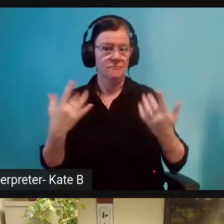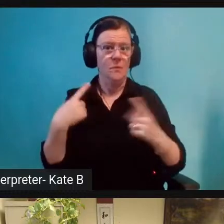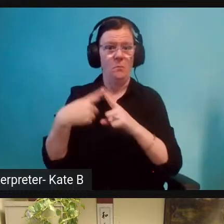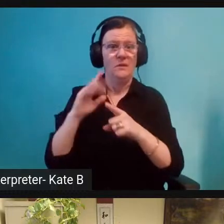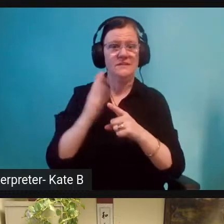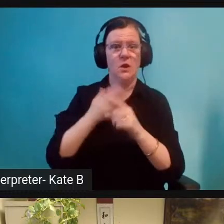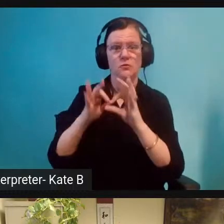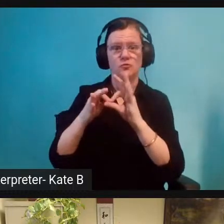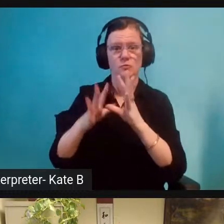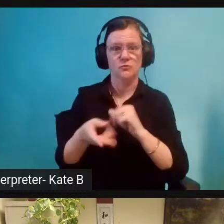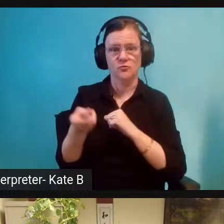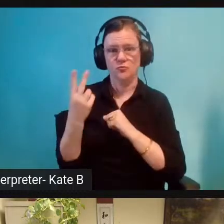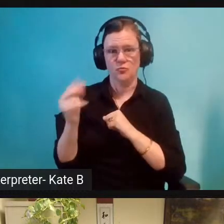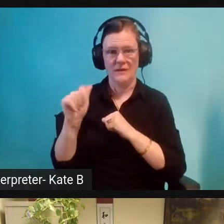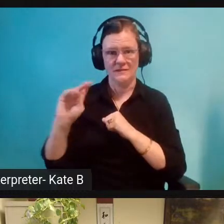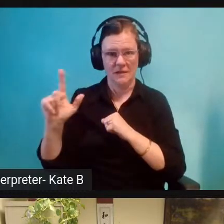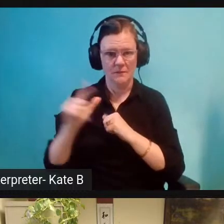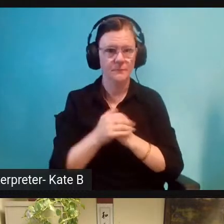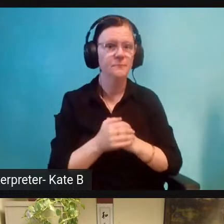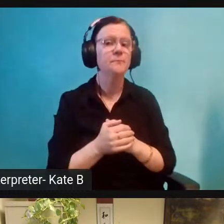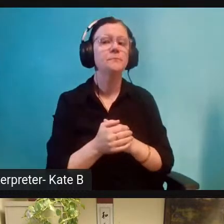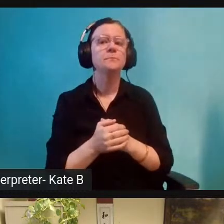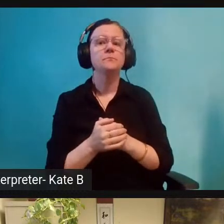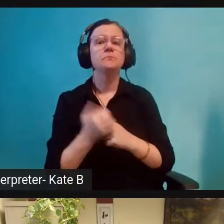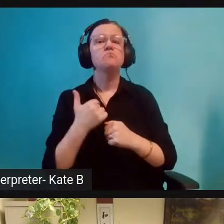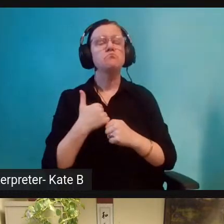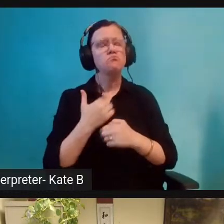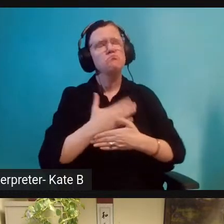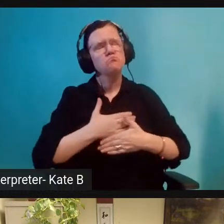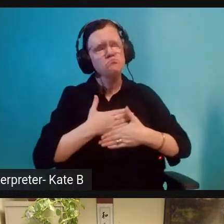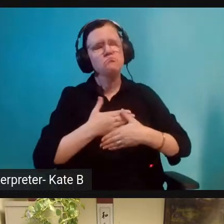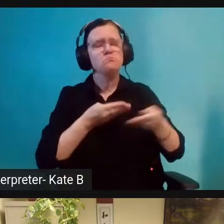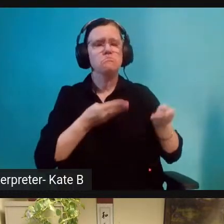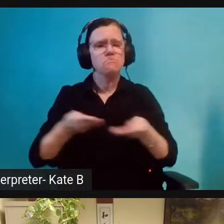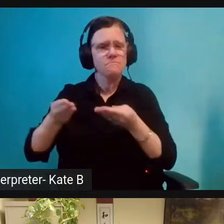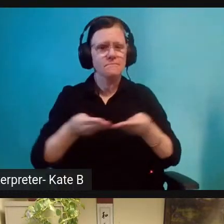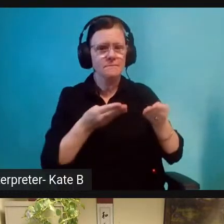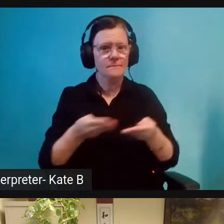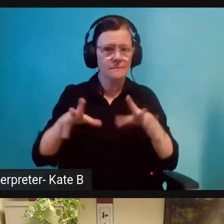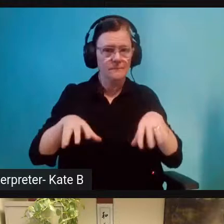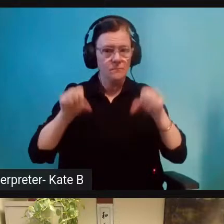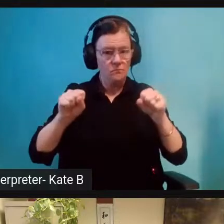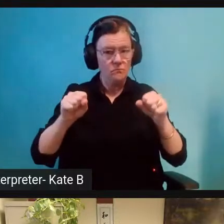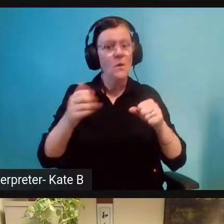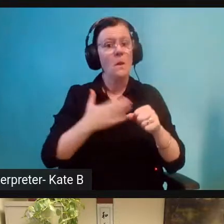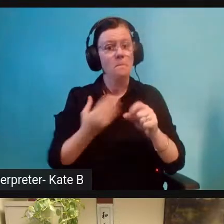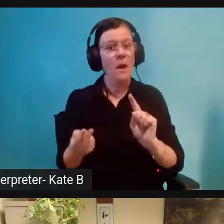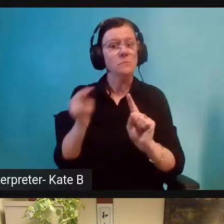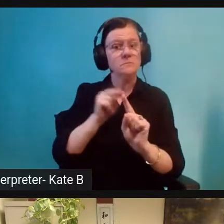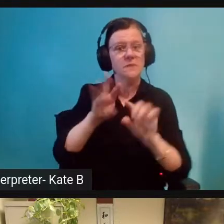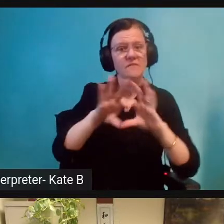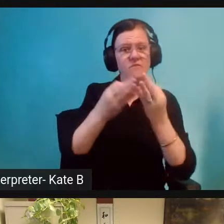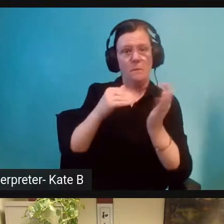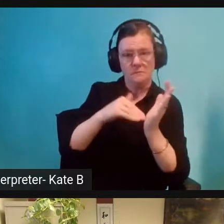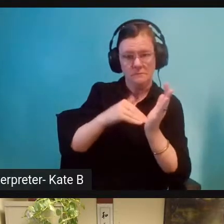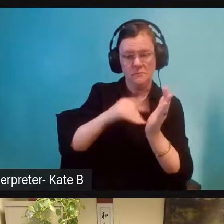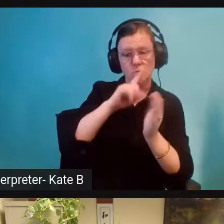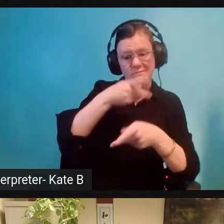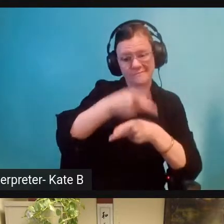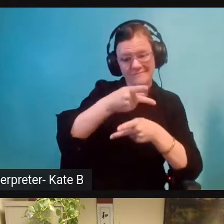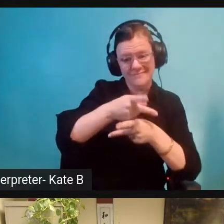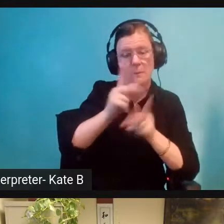ASL interpreters. I'm pleased to serve as the moderator from my perspective as a family physician who focuses on the care of people